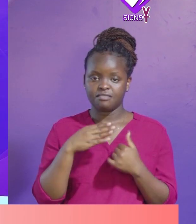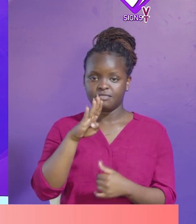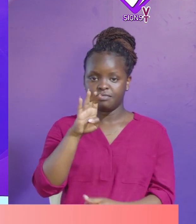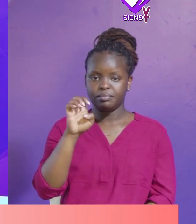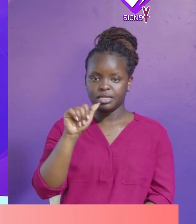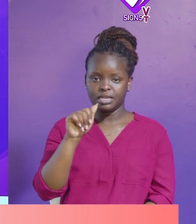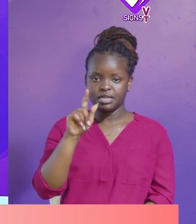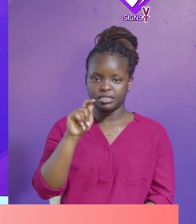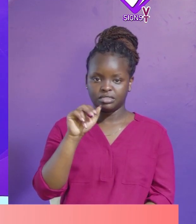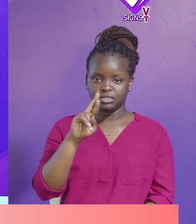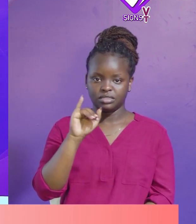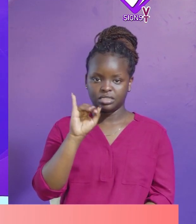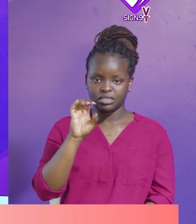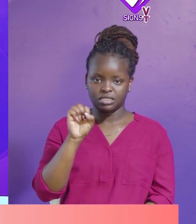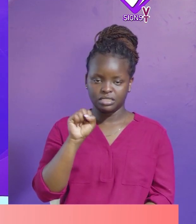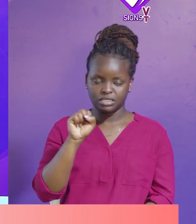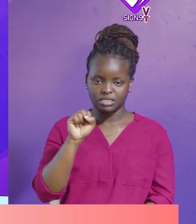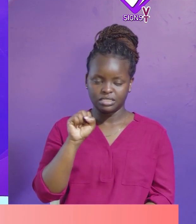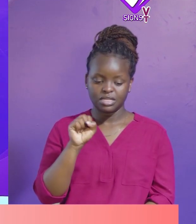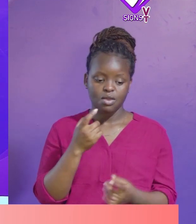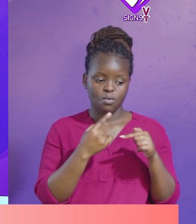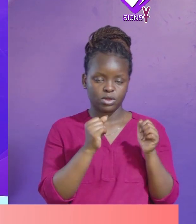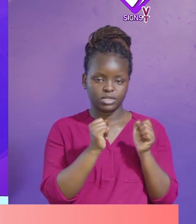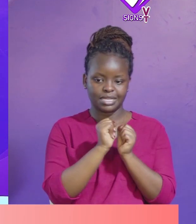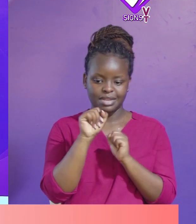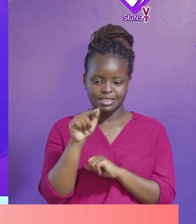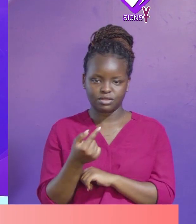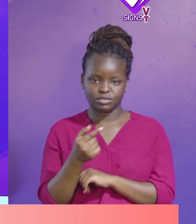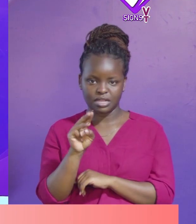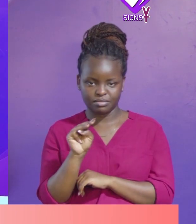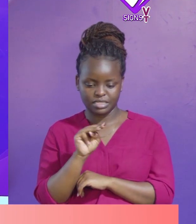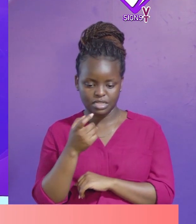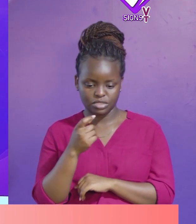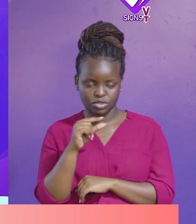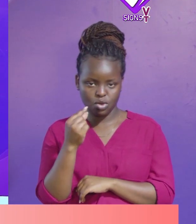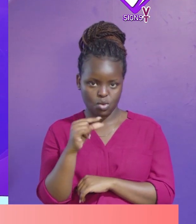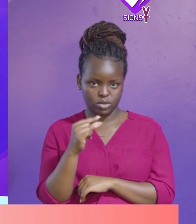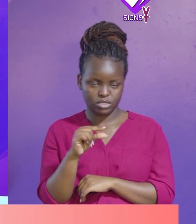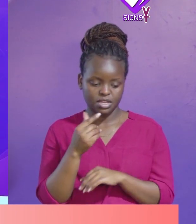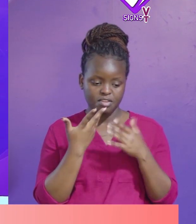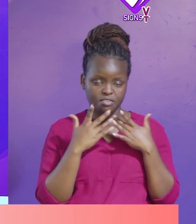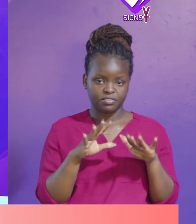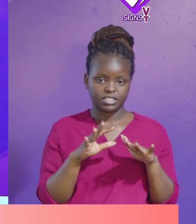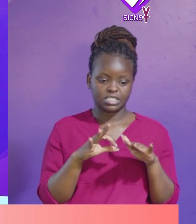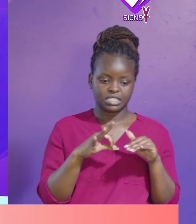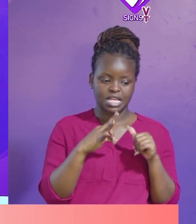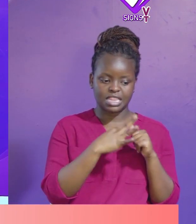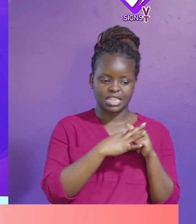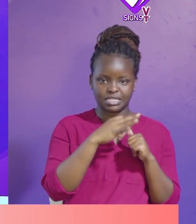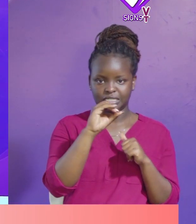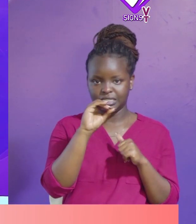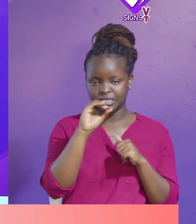who won women's 10,000 meters. That is gold. She finished in 30